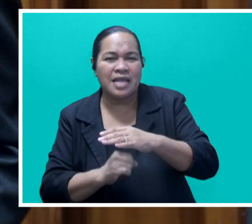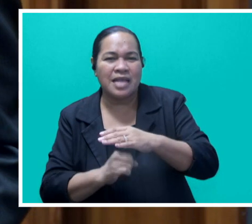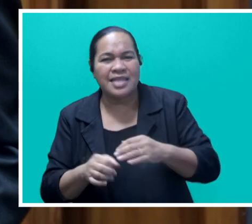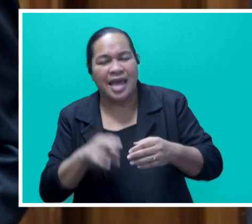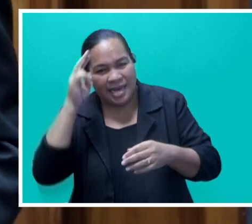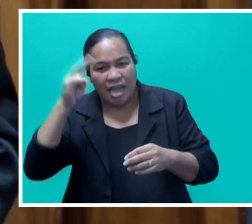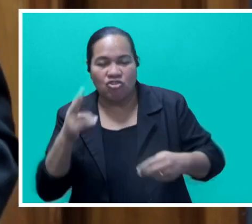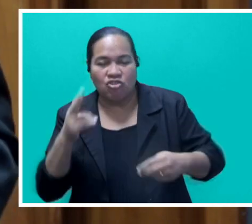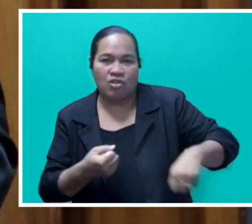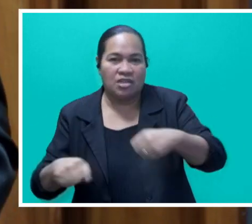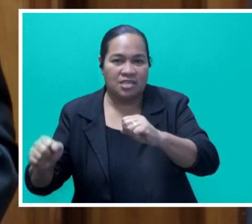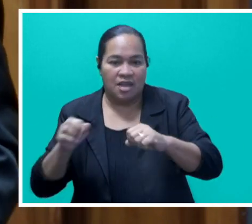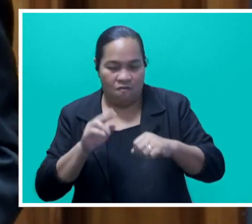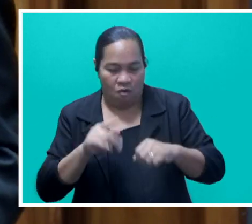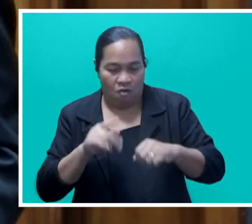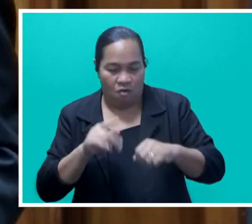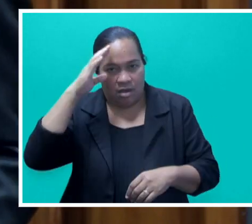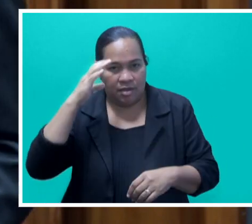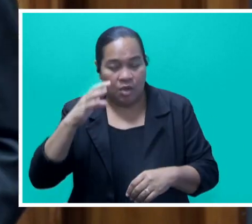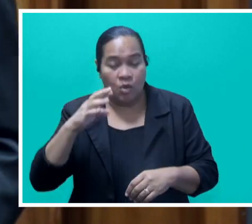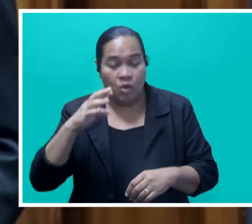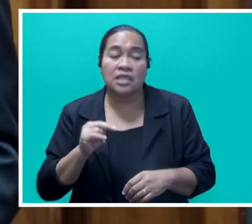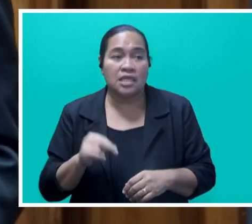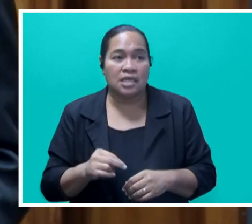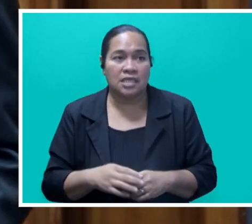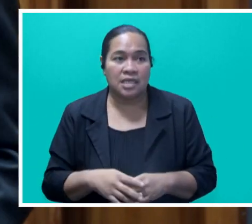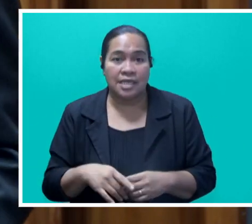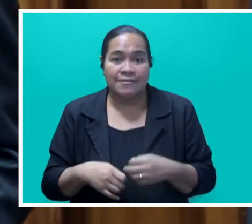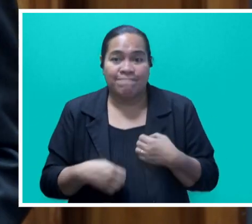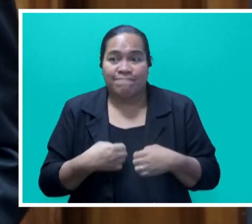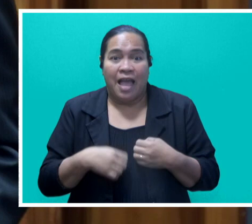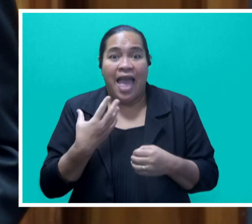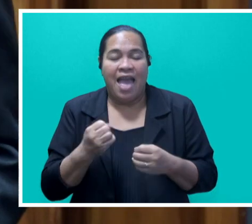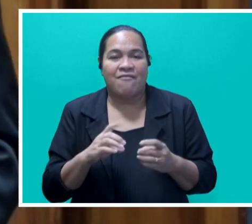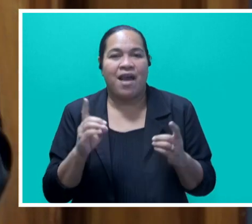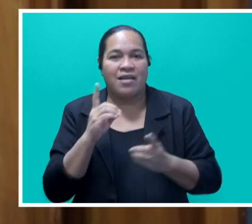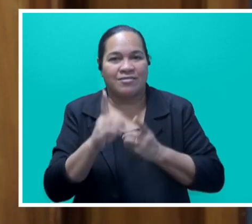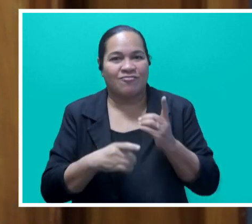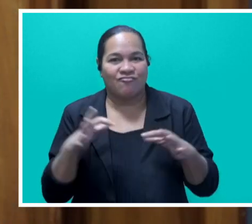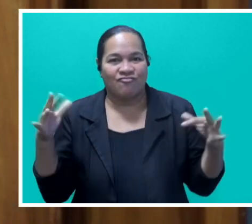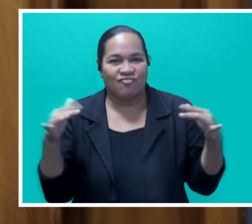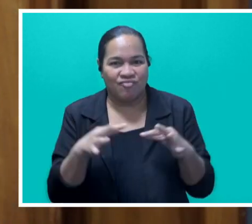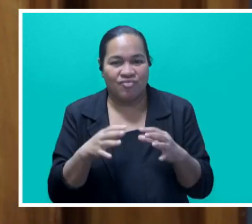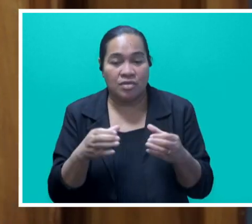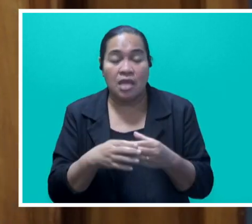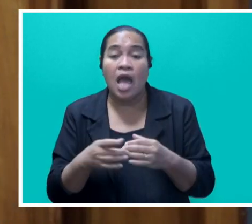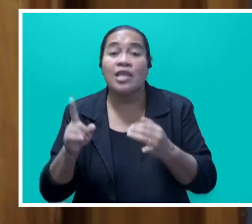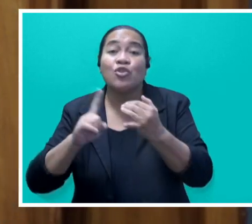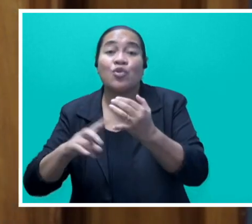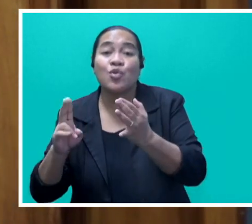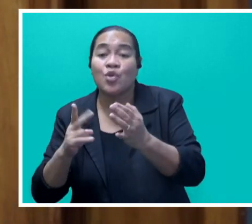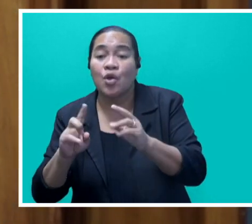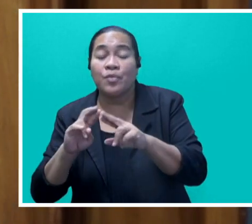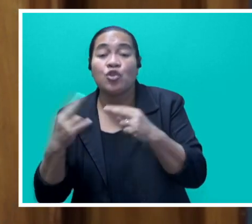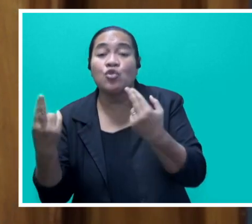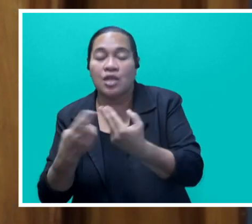Conduct the National Tripartite Forum, which is exciting, Mr. Speaker, sir, as it means the unions will have a